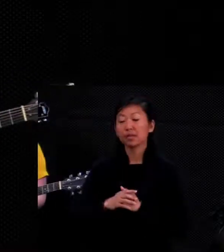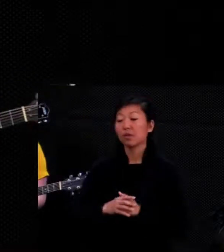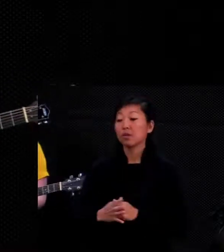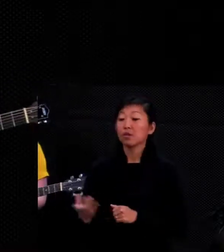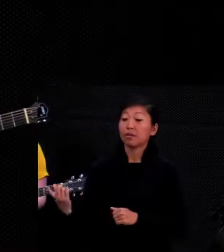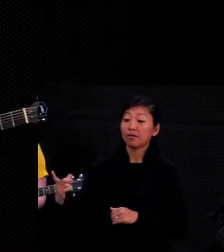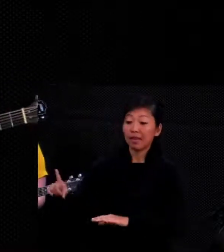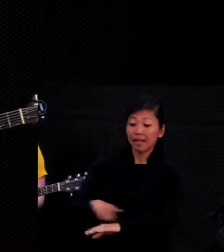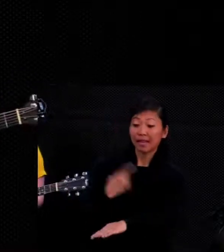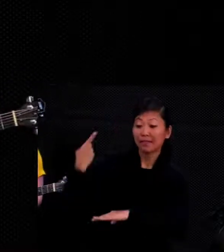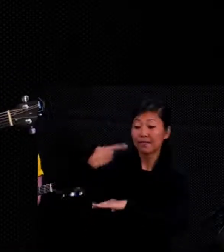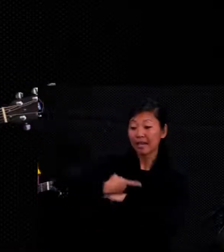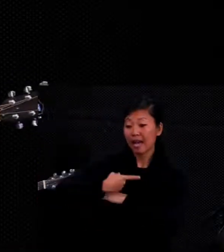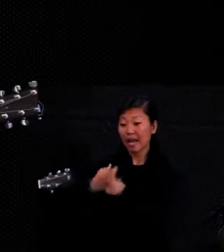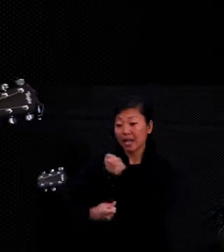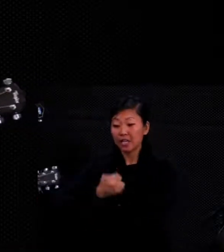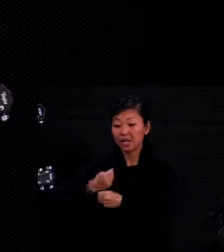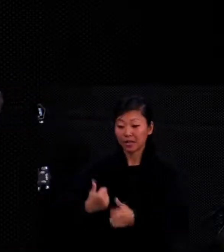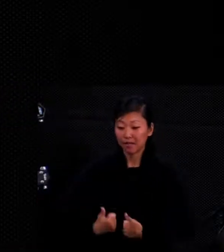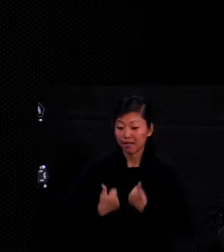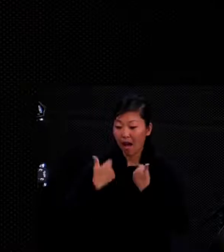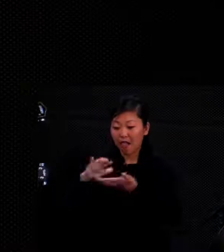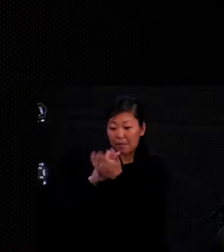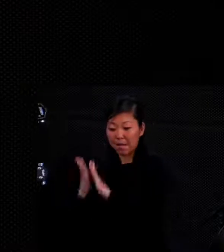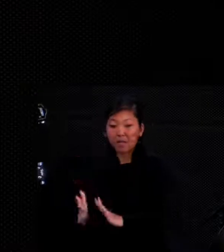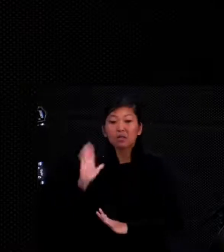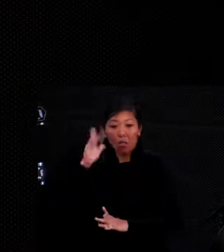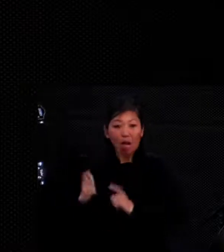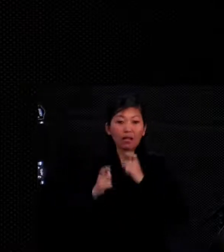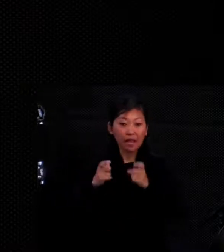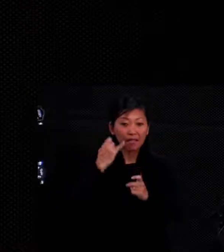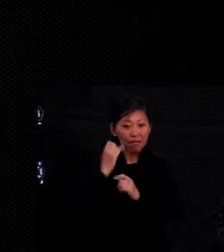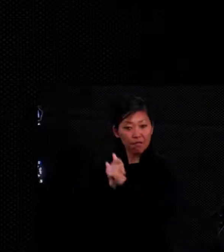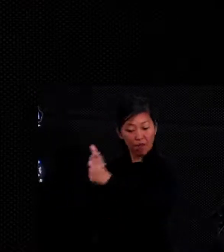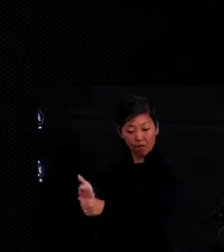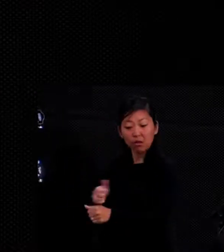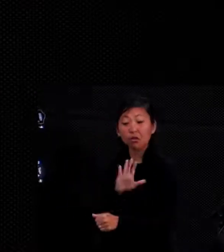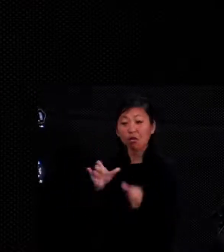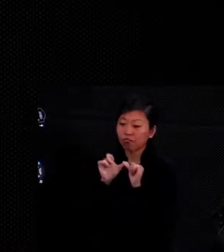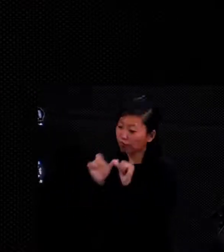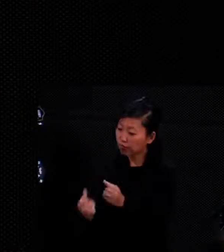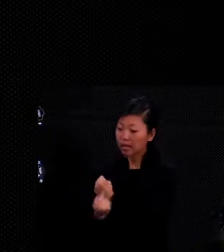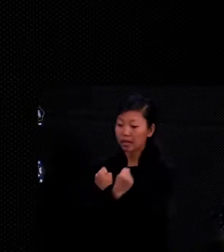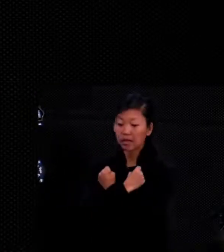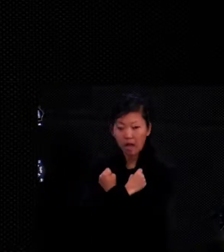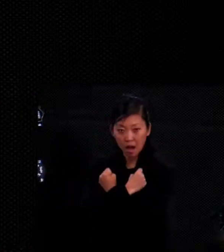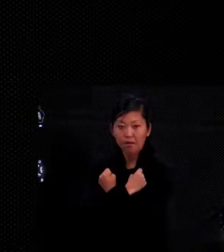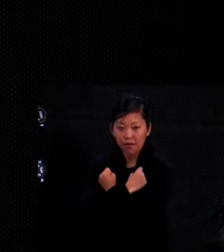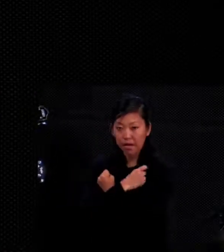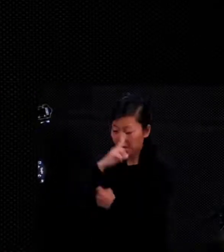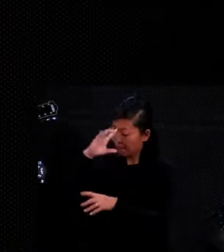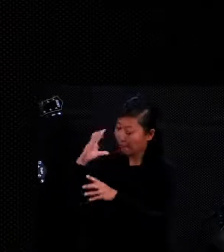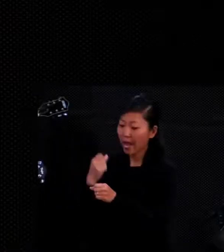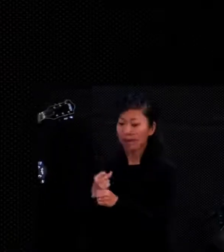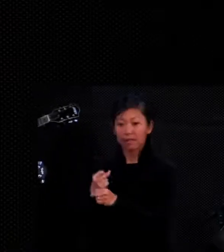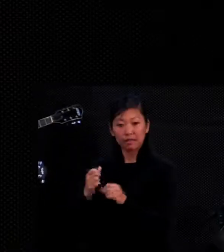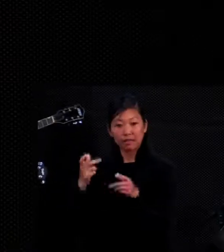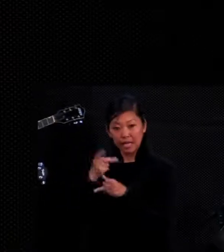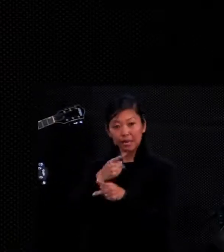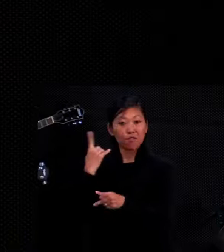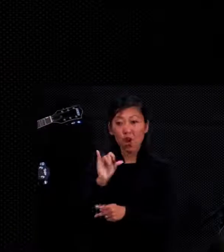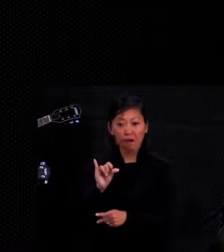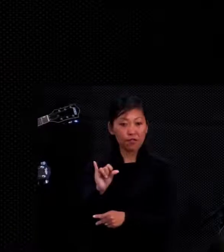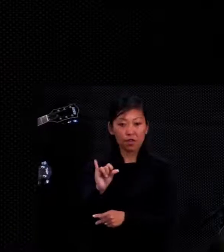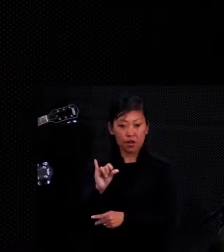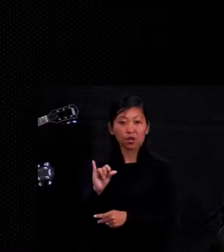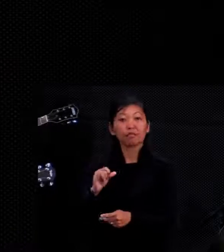of life and peace they will add to you. Let not steadfast love and faithfulness forsake you. Bind them